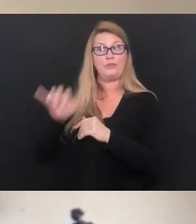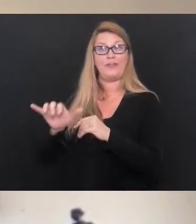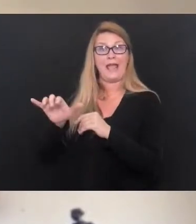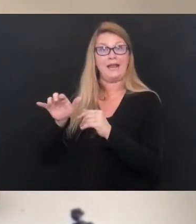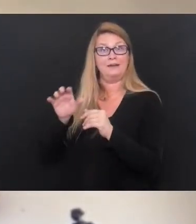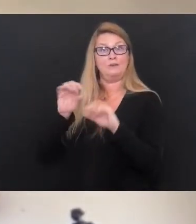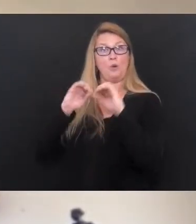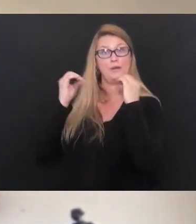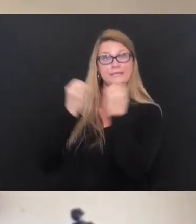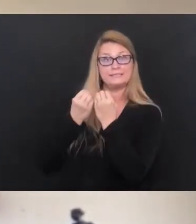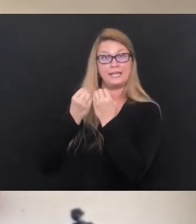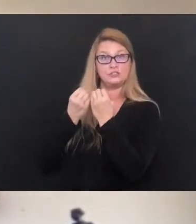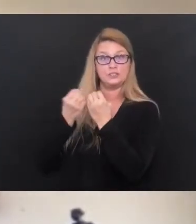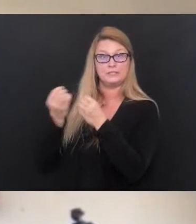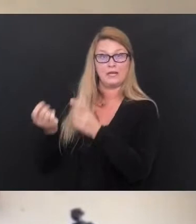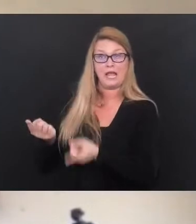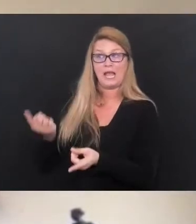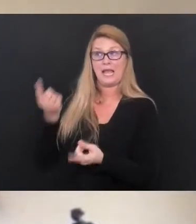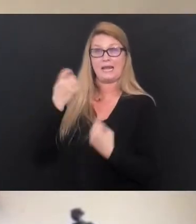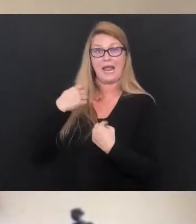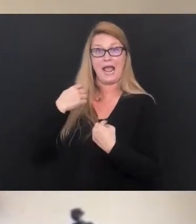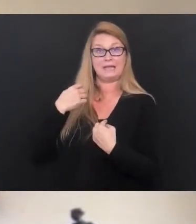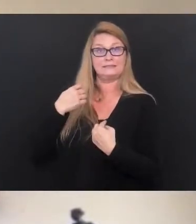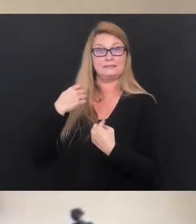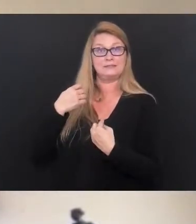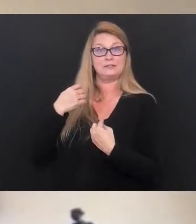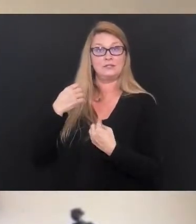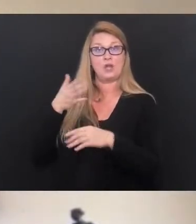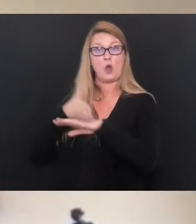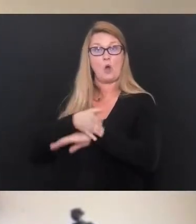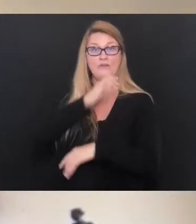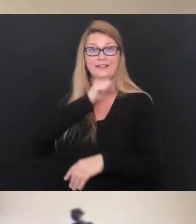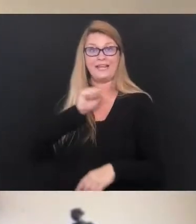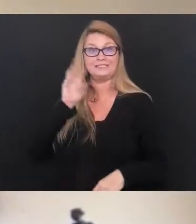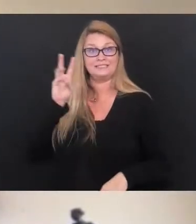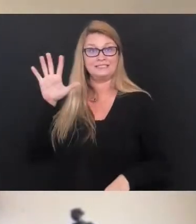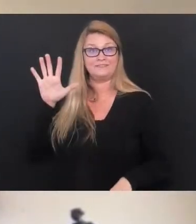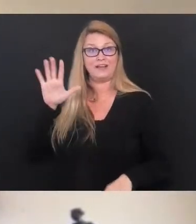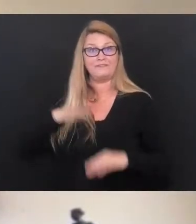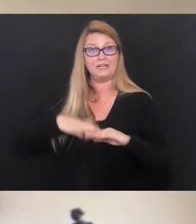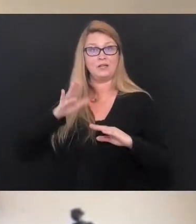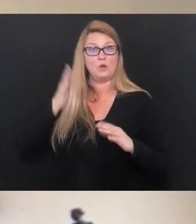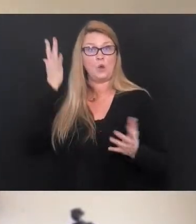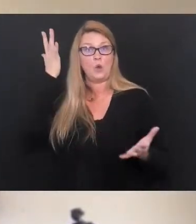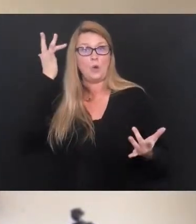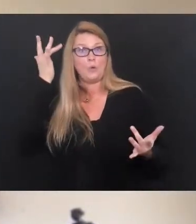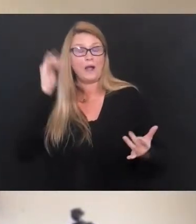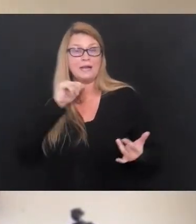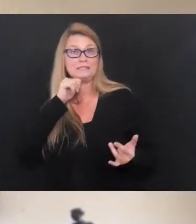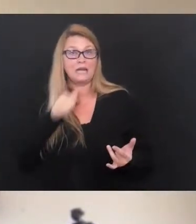they've asked, well, you're of the over 65, why haven't you